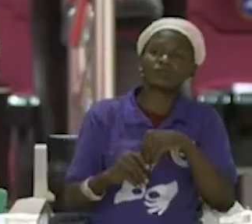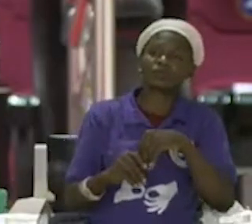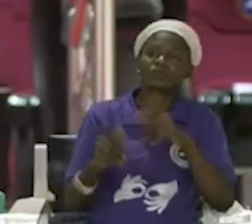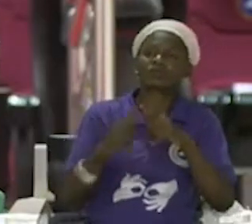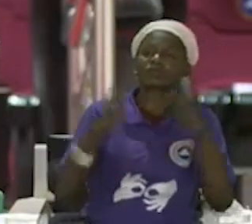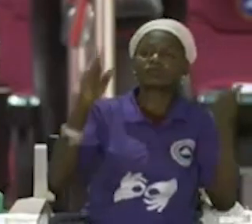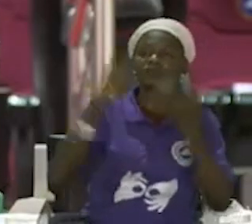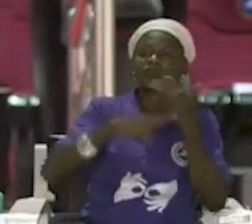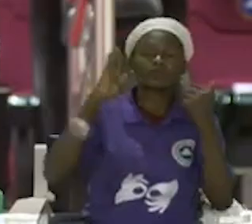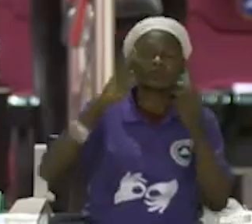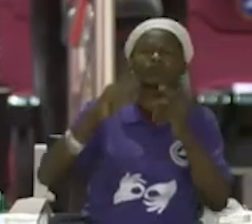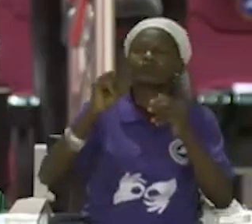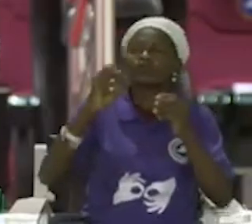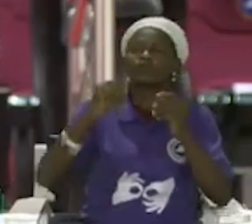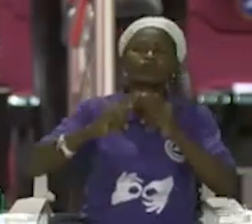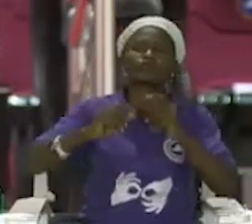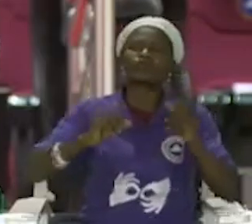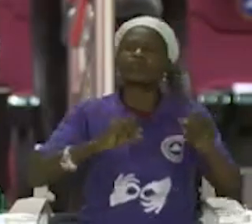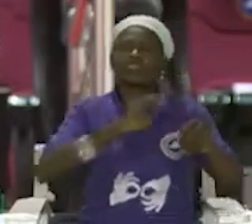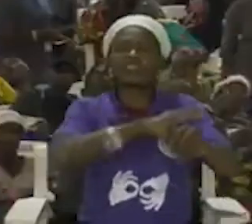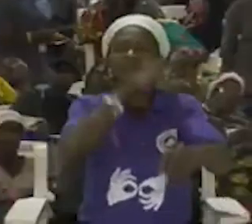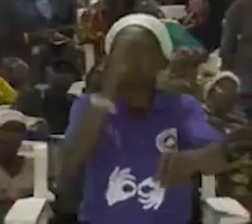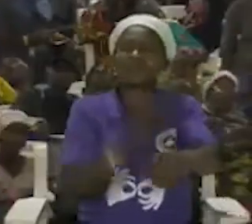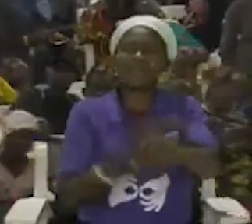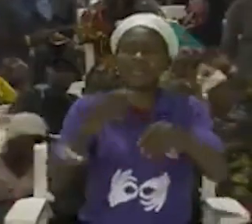greatness will be so mighty